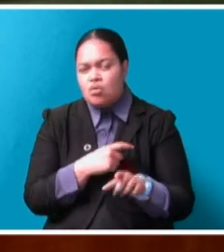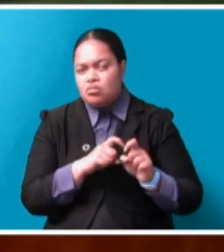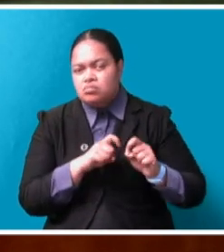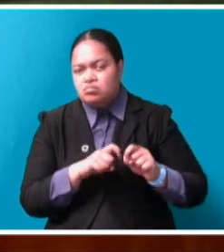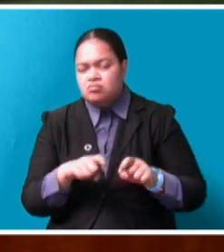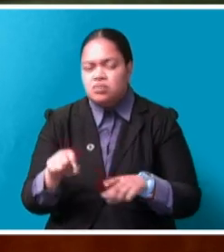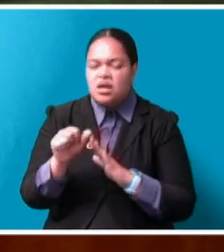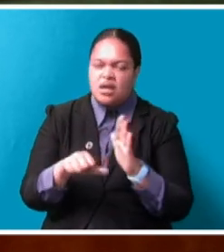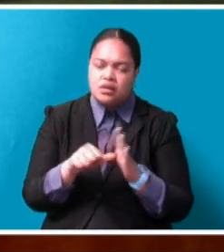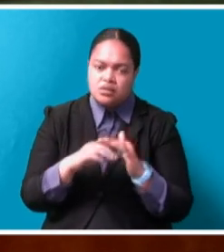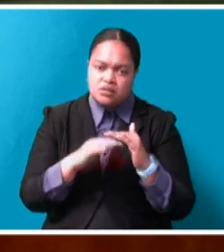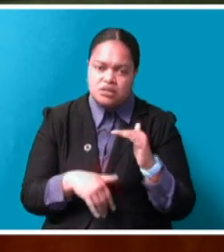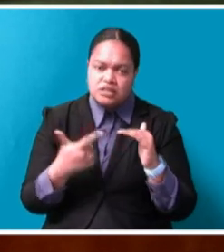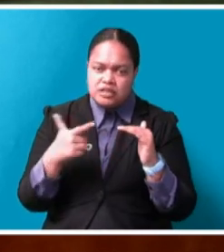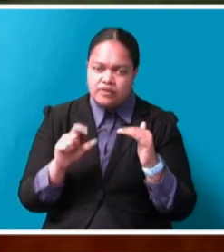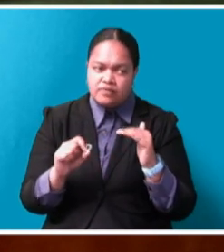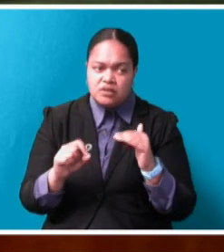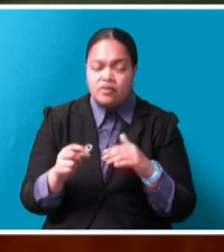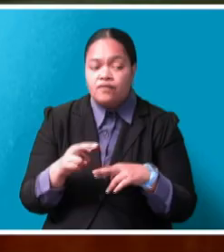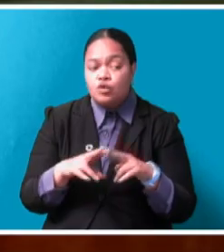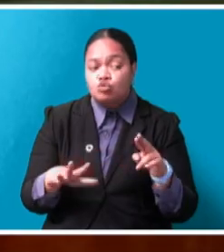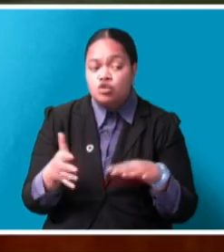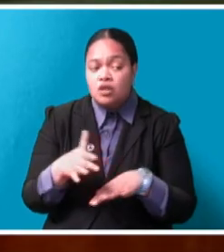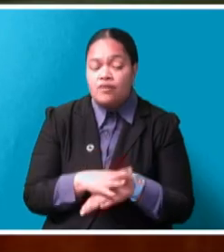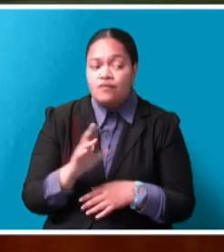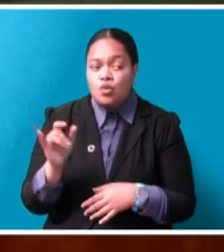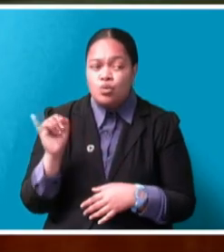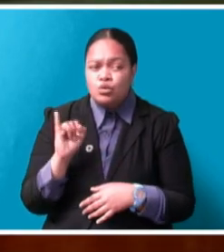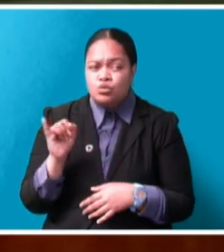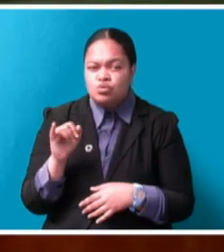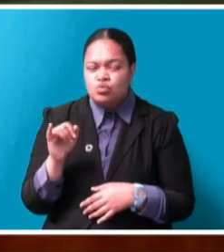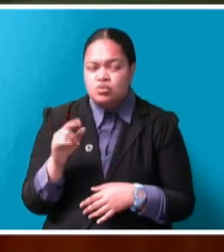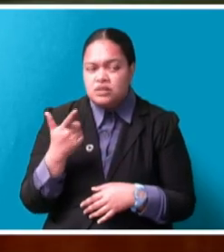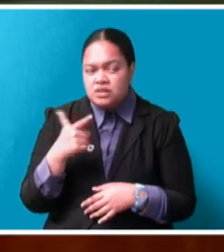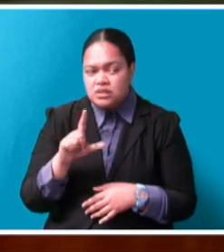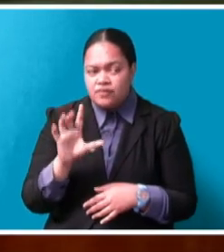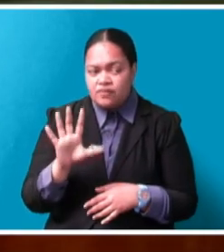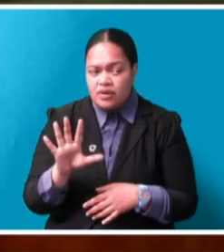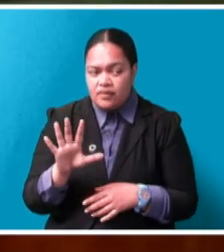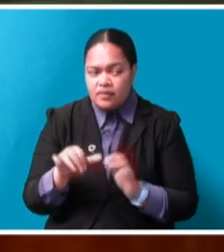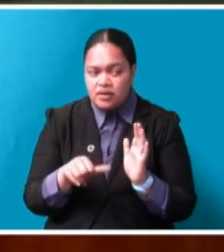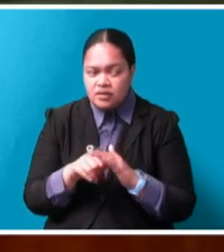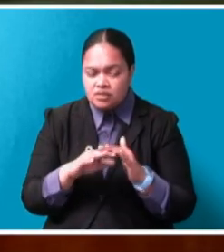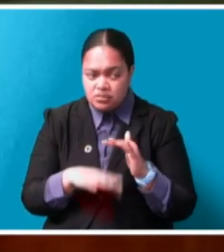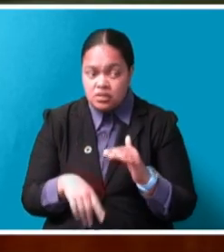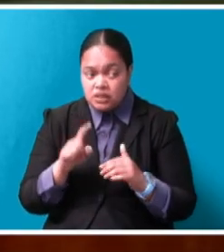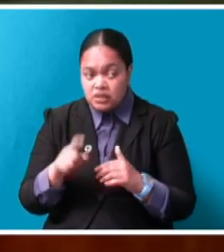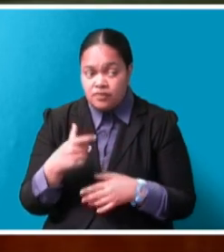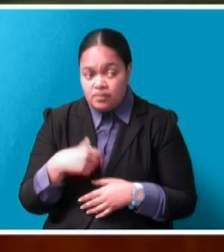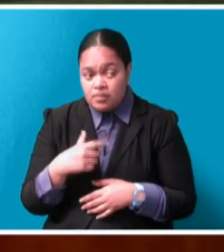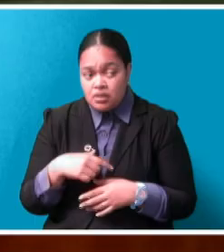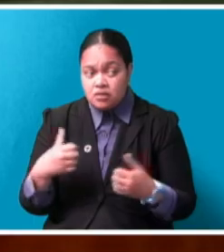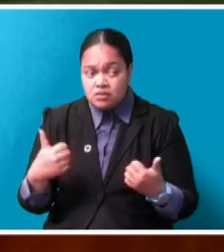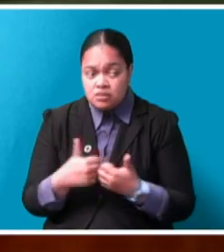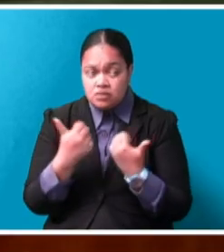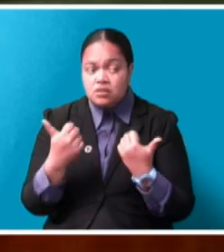aged below 70 years and funeral cover for insureds aged below 75, while personal accident and fire covers remained